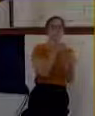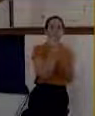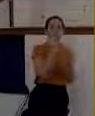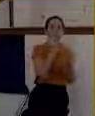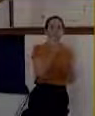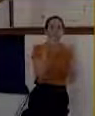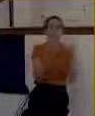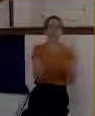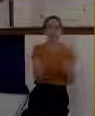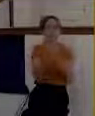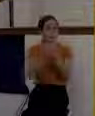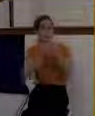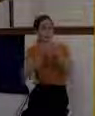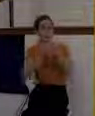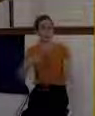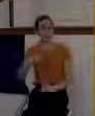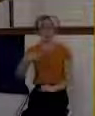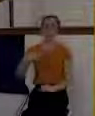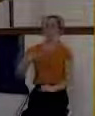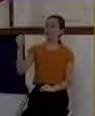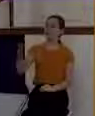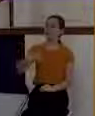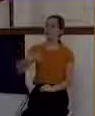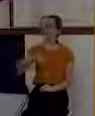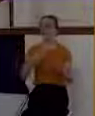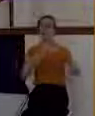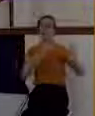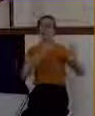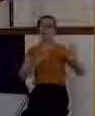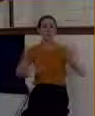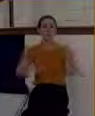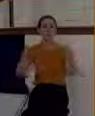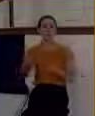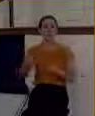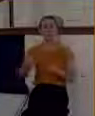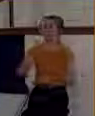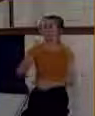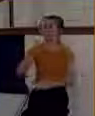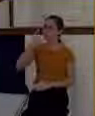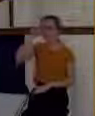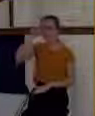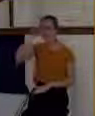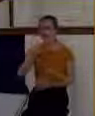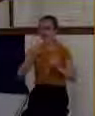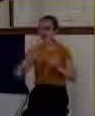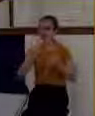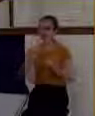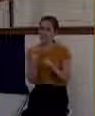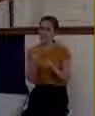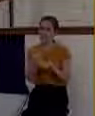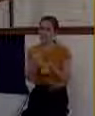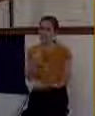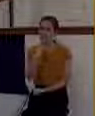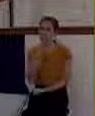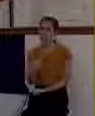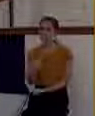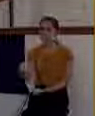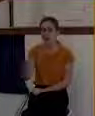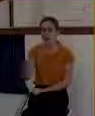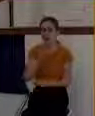and speak for God, but they're really not. You better look at their life. You better be careful who